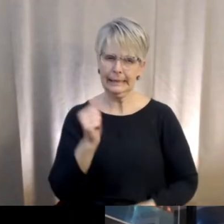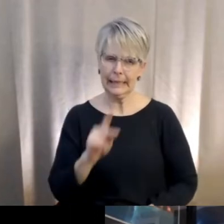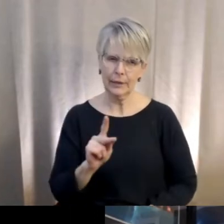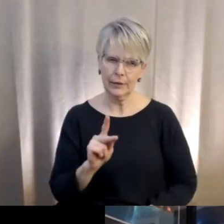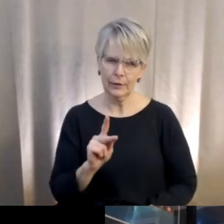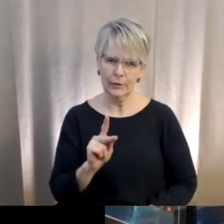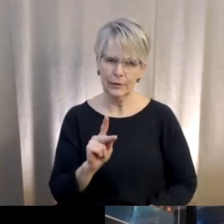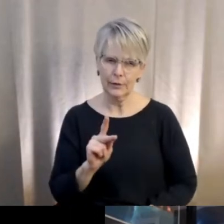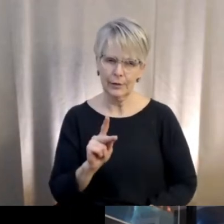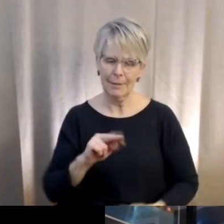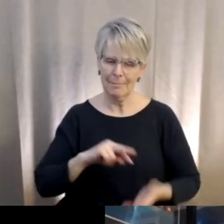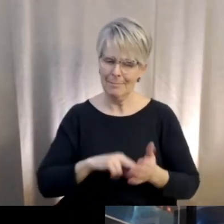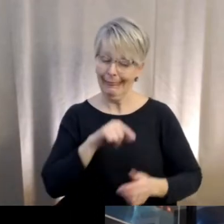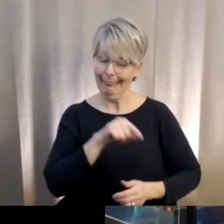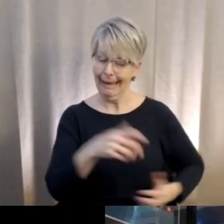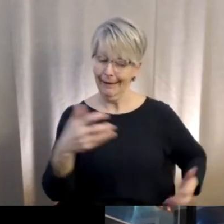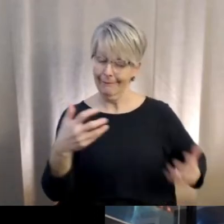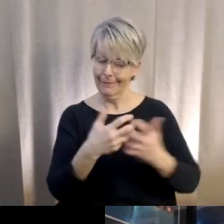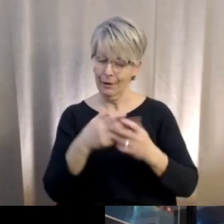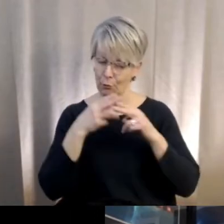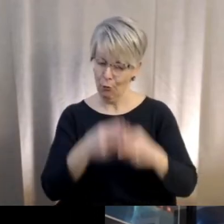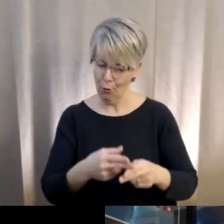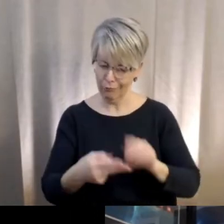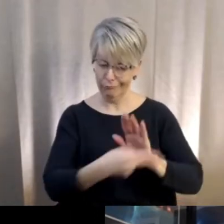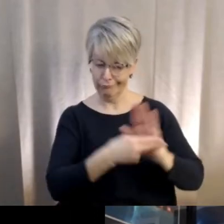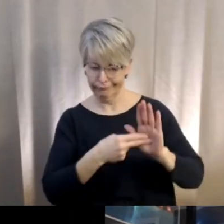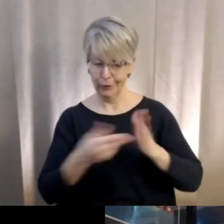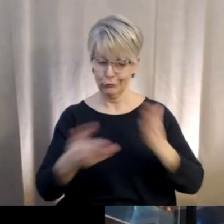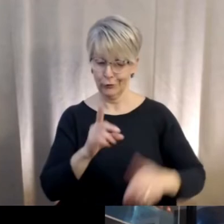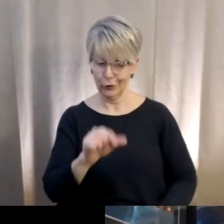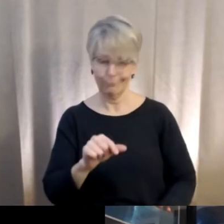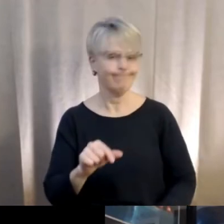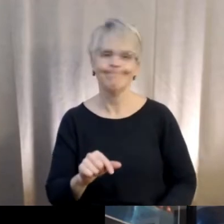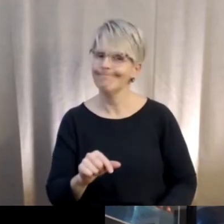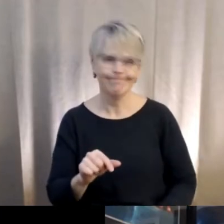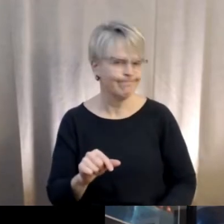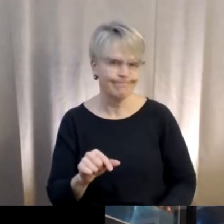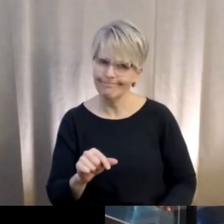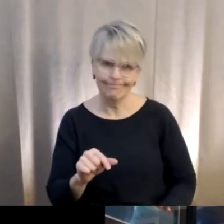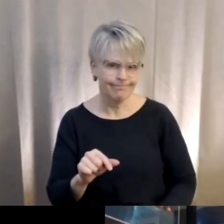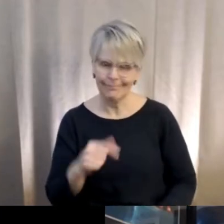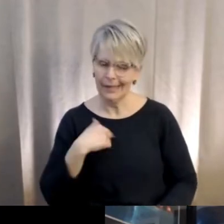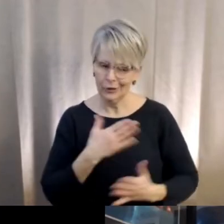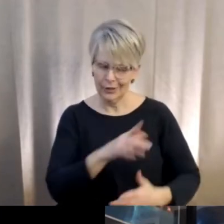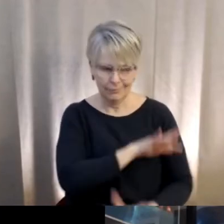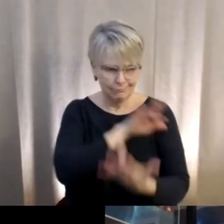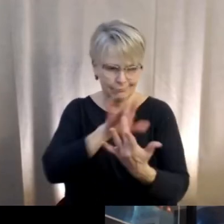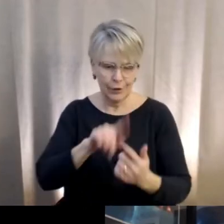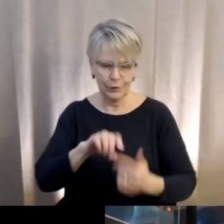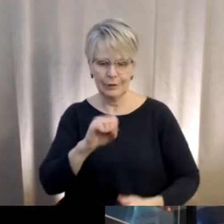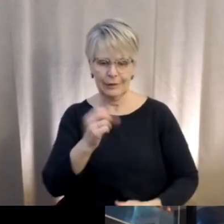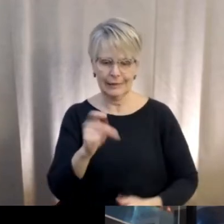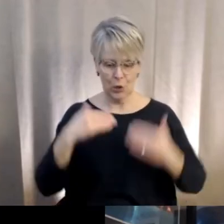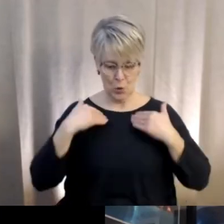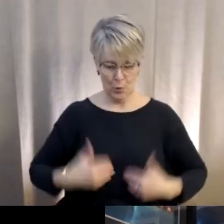wouldn't necessarily qualify as a service dog. I would definitely reach out to Saskatchewan Human Rights to verify this, because I am not